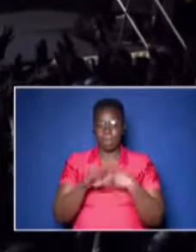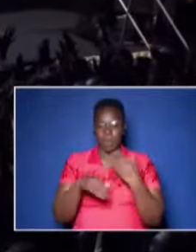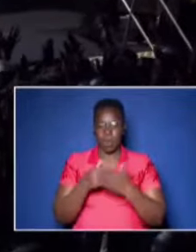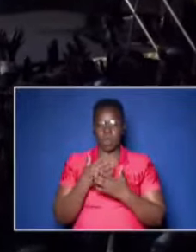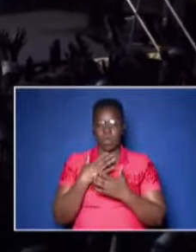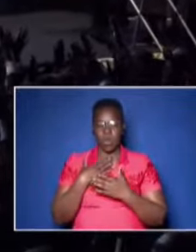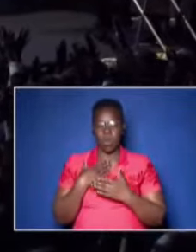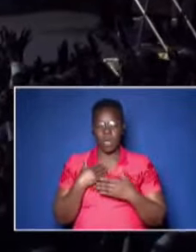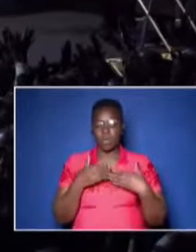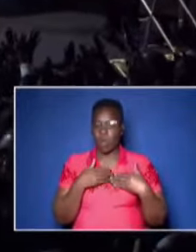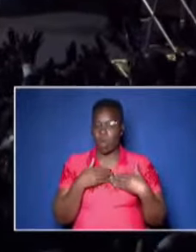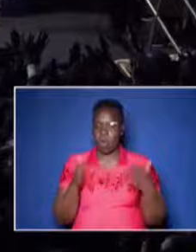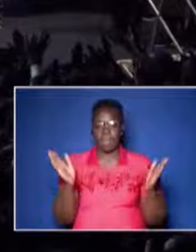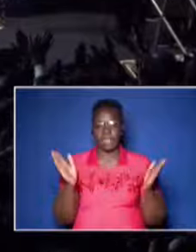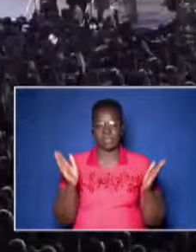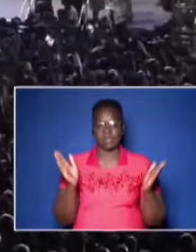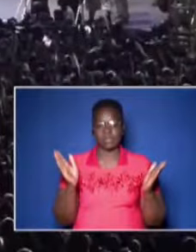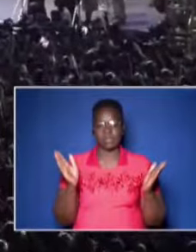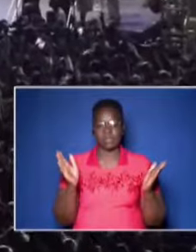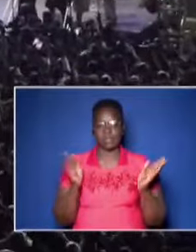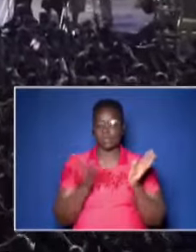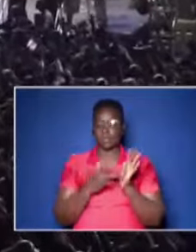surrender to